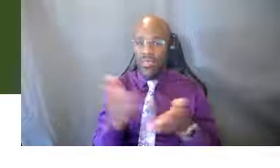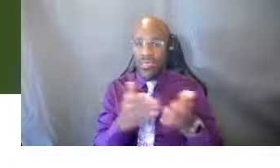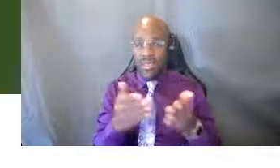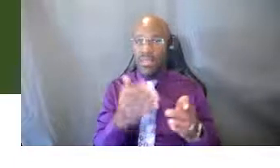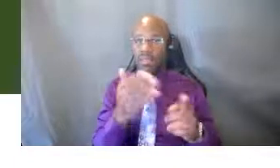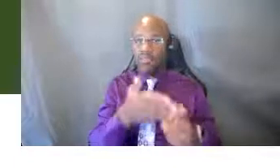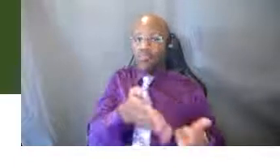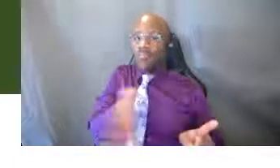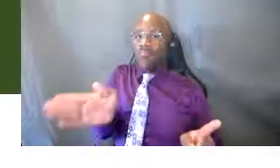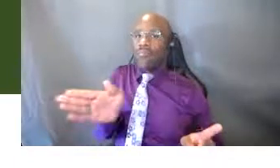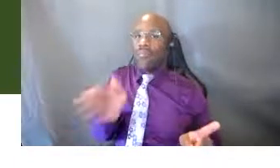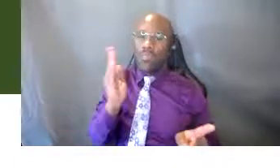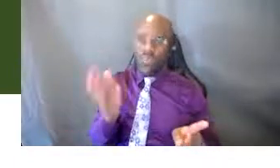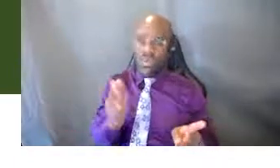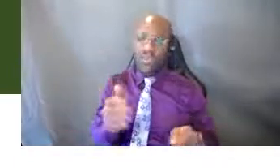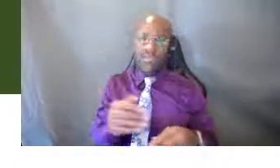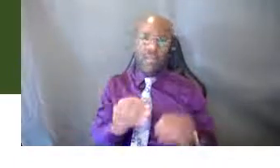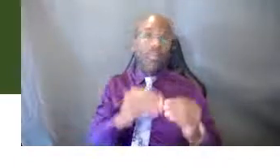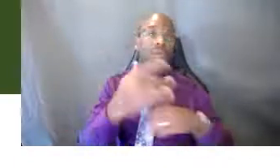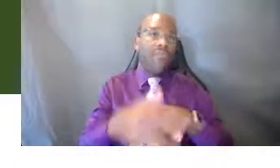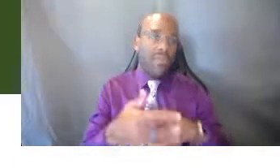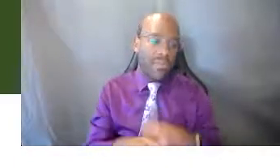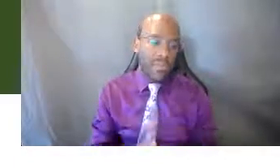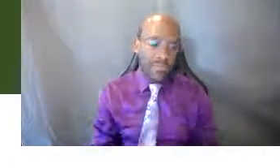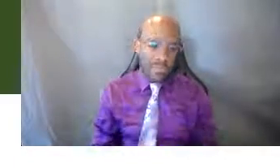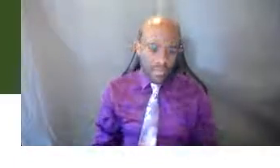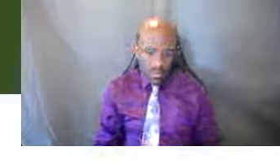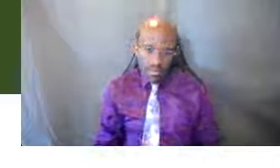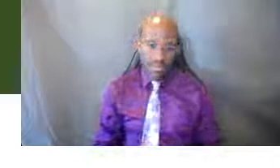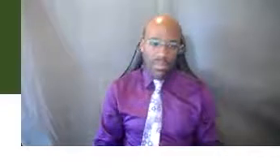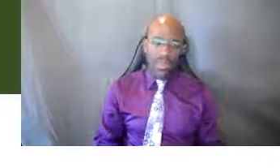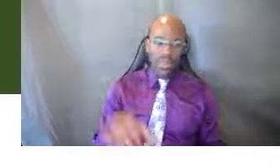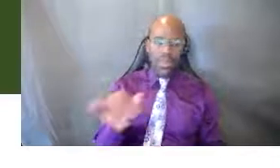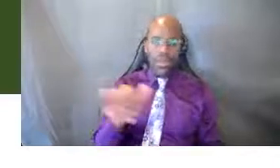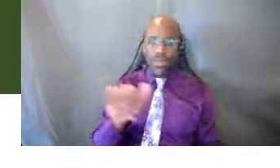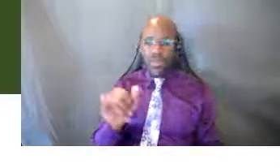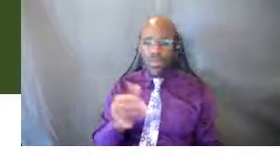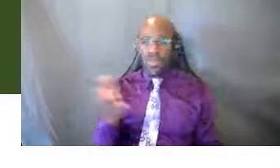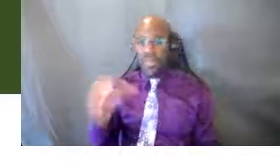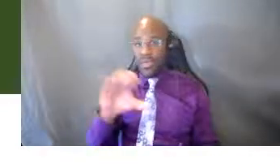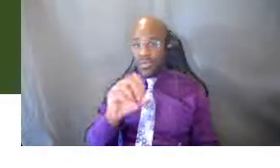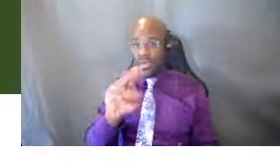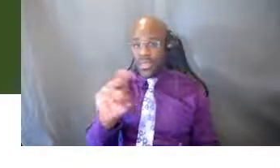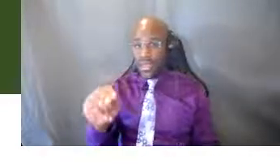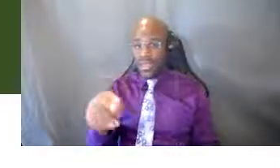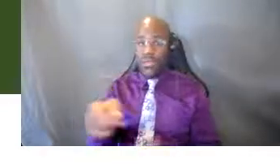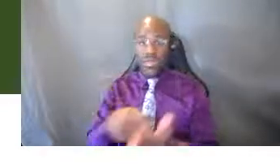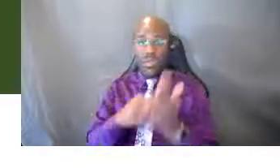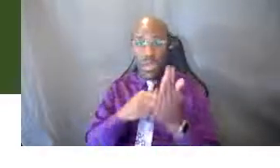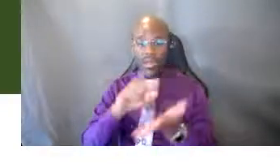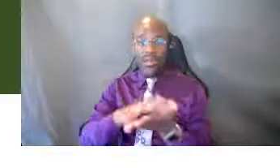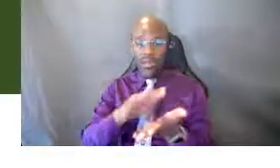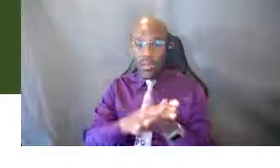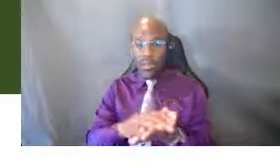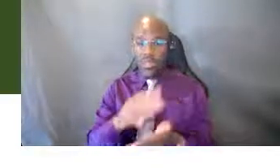And there's also a requirement in Connecticut that schools and community-based organizations collaborate with